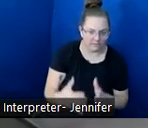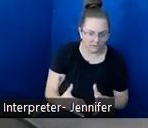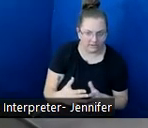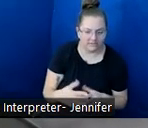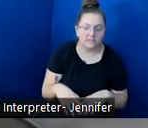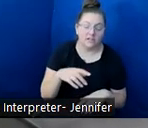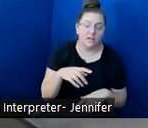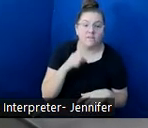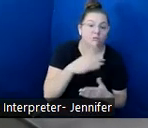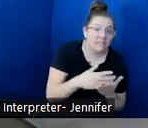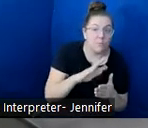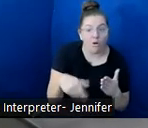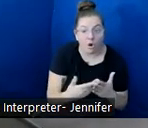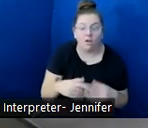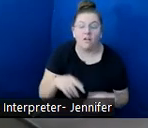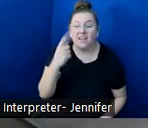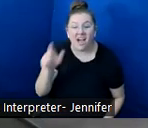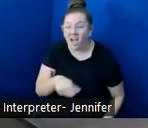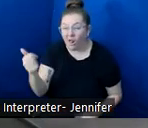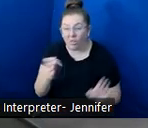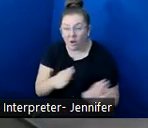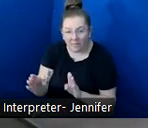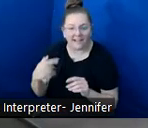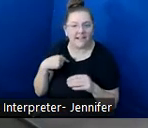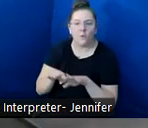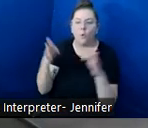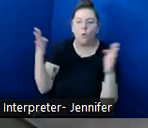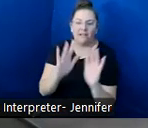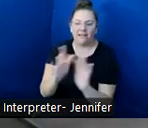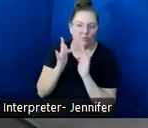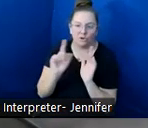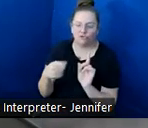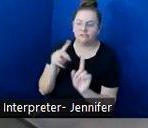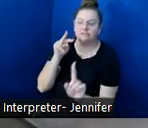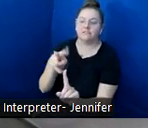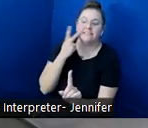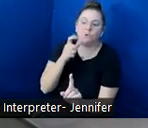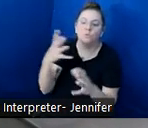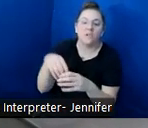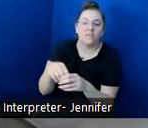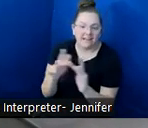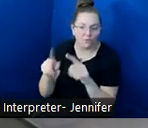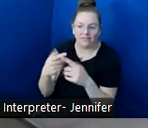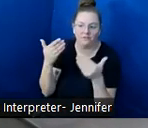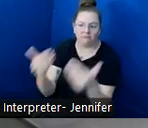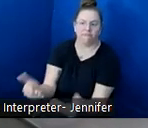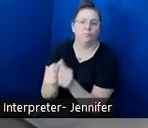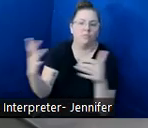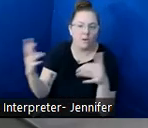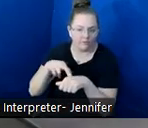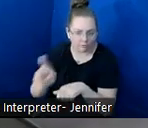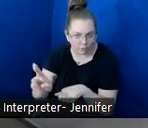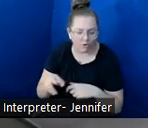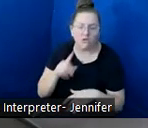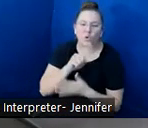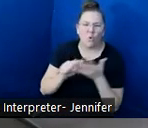specialists. Others are an open network. You can see whoever's in their network. These are the type of questions you would want to ask. And the health plans